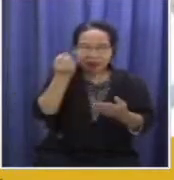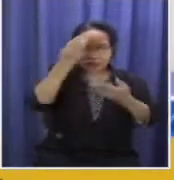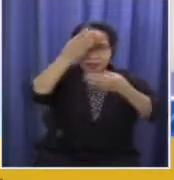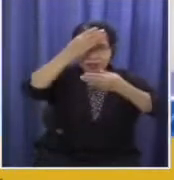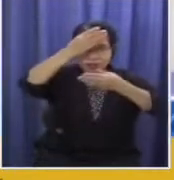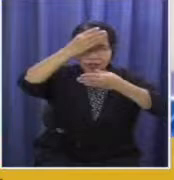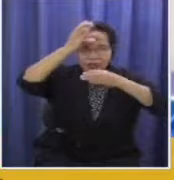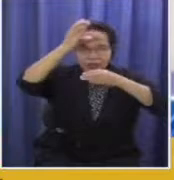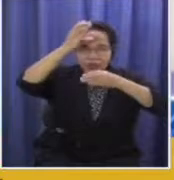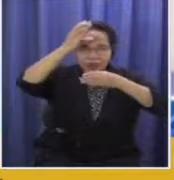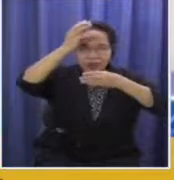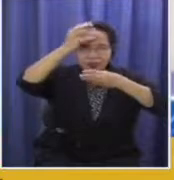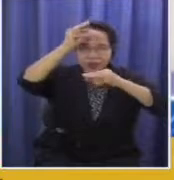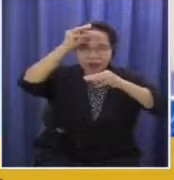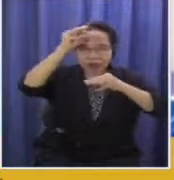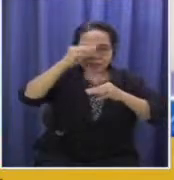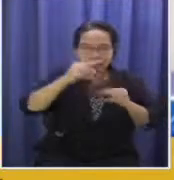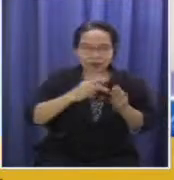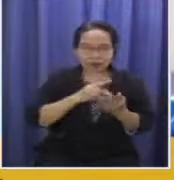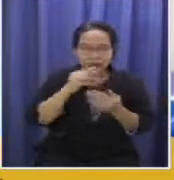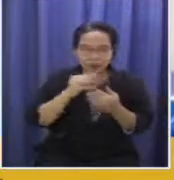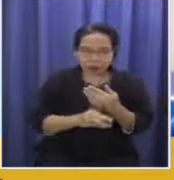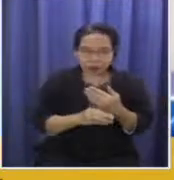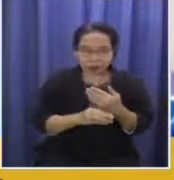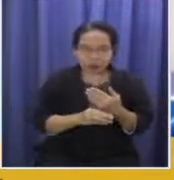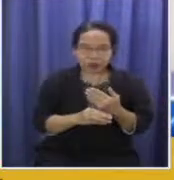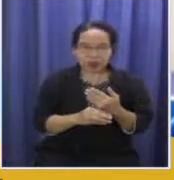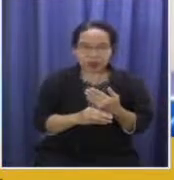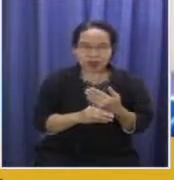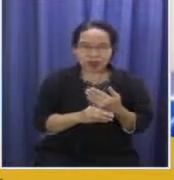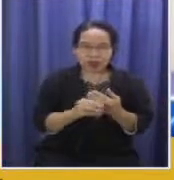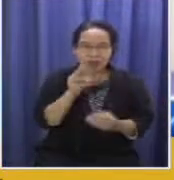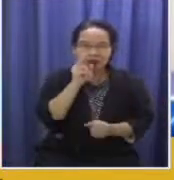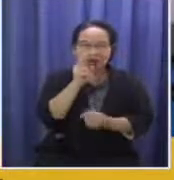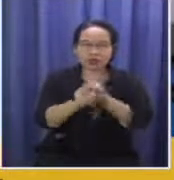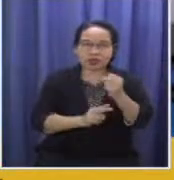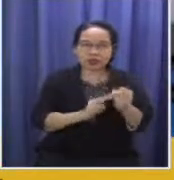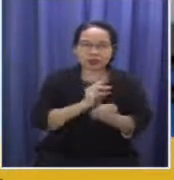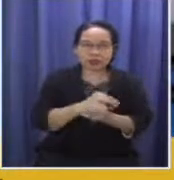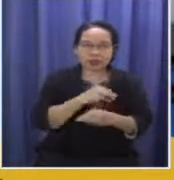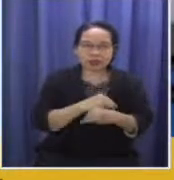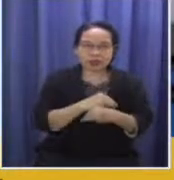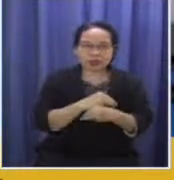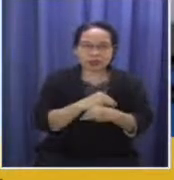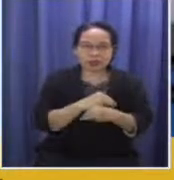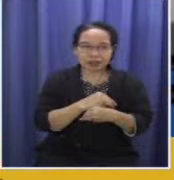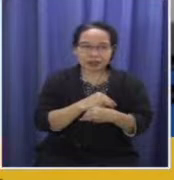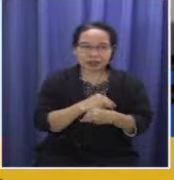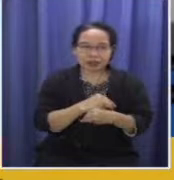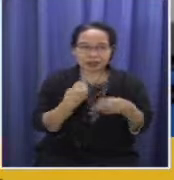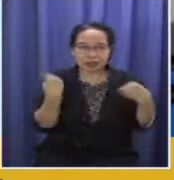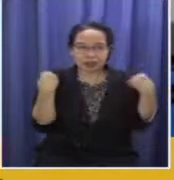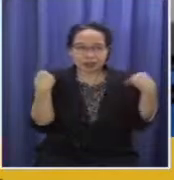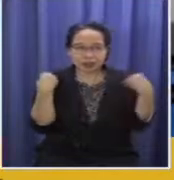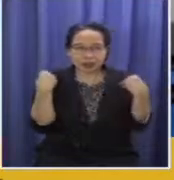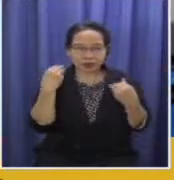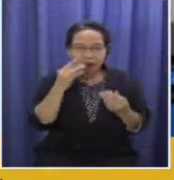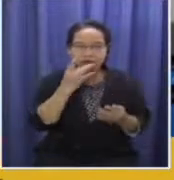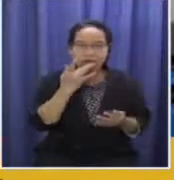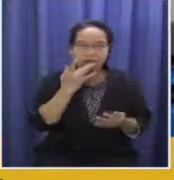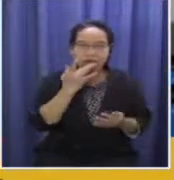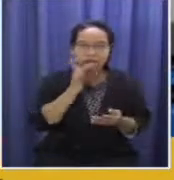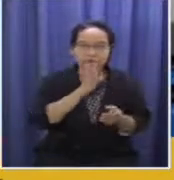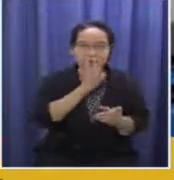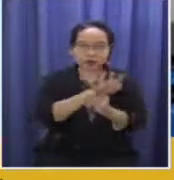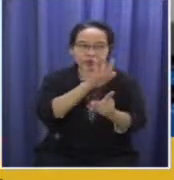misinformations in the program in how the universe was made. There are famous